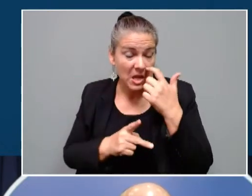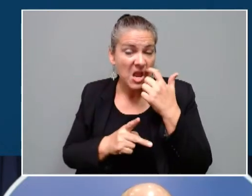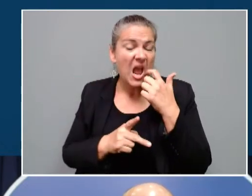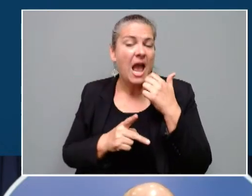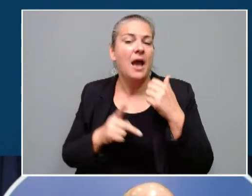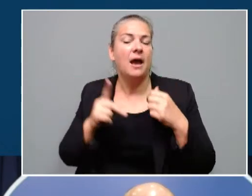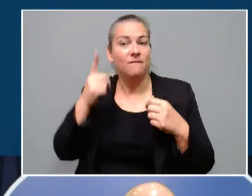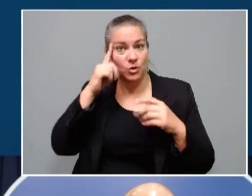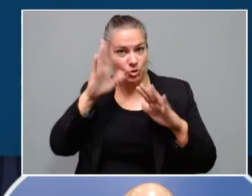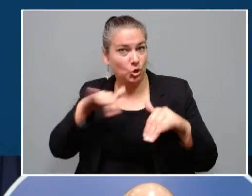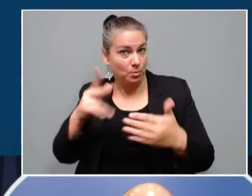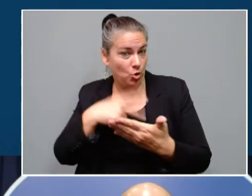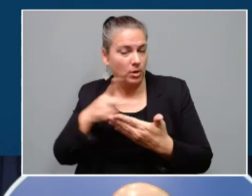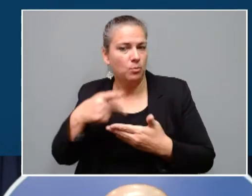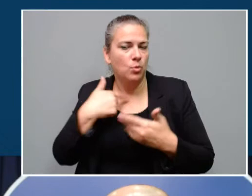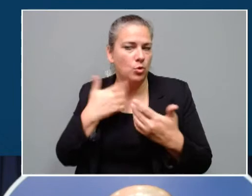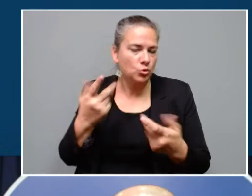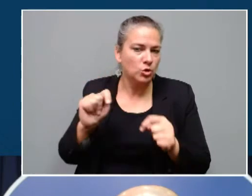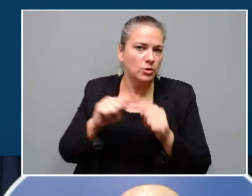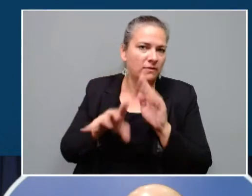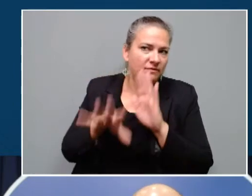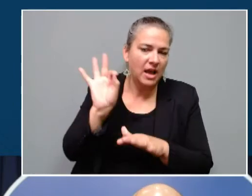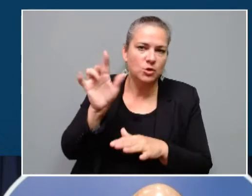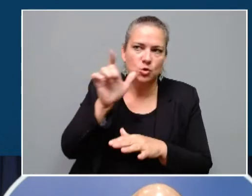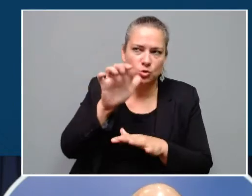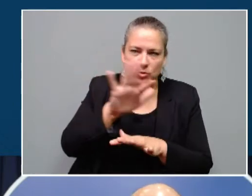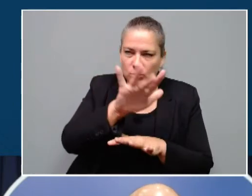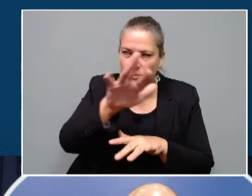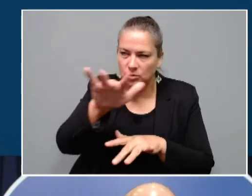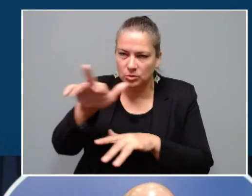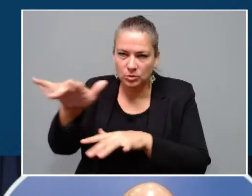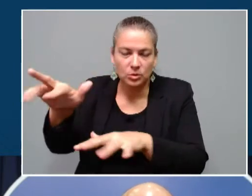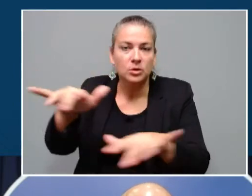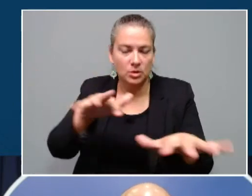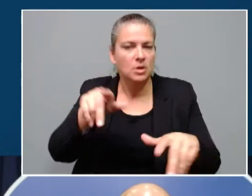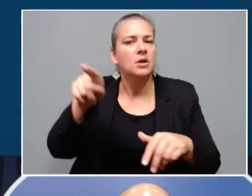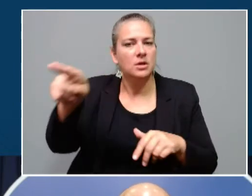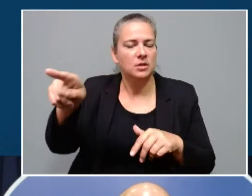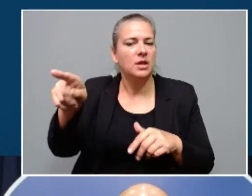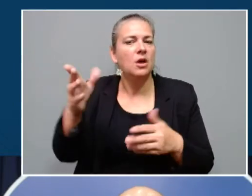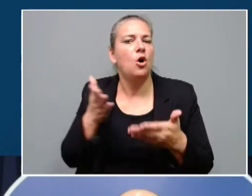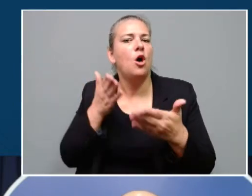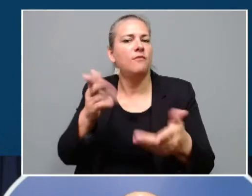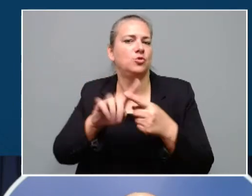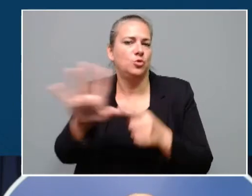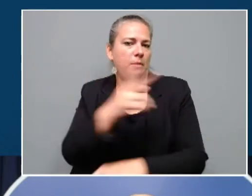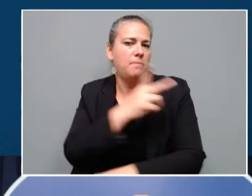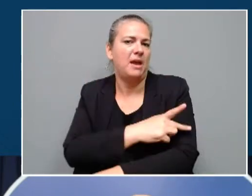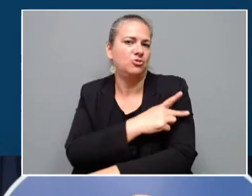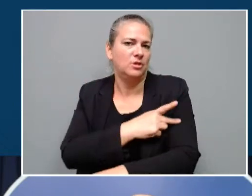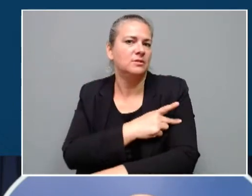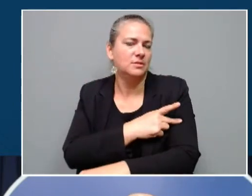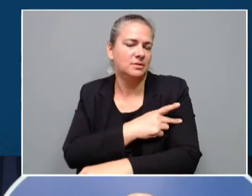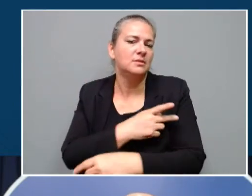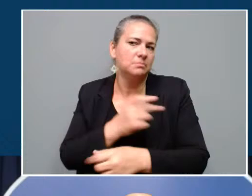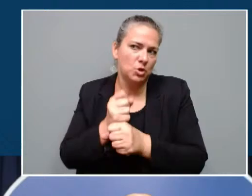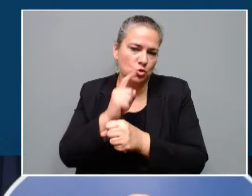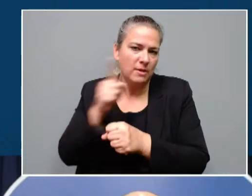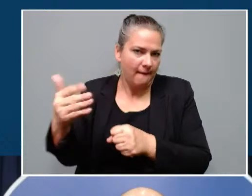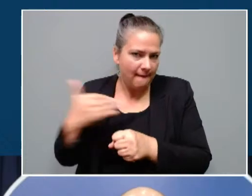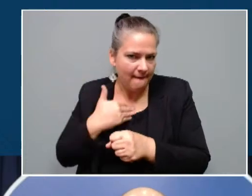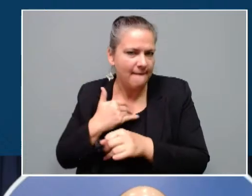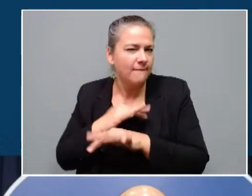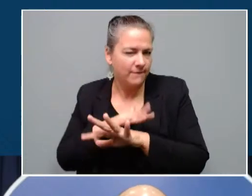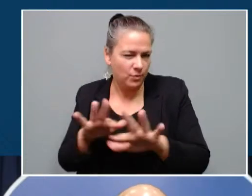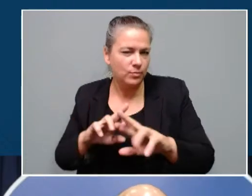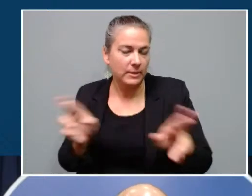Children's program, to try to make available to them the vaccine so that they can offer to their patient population as well. So folks, the